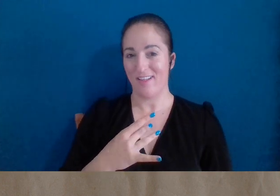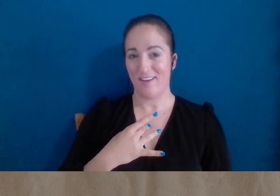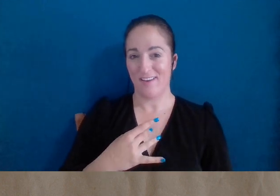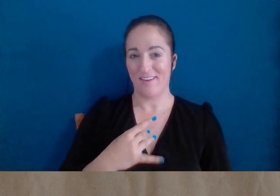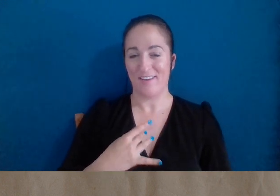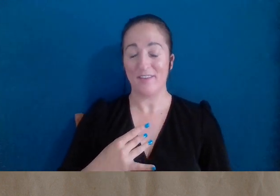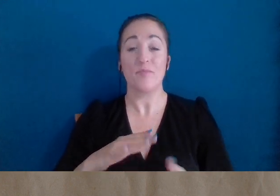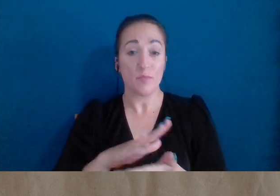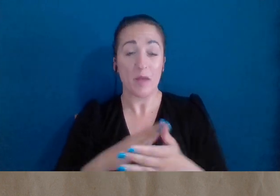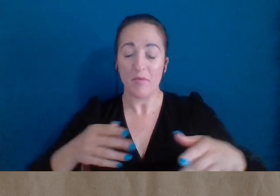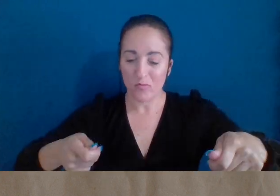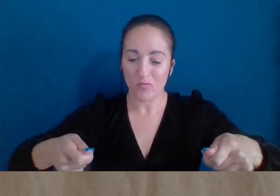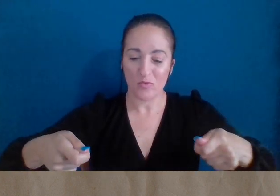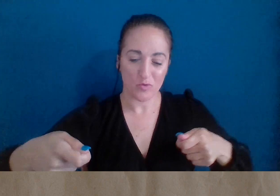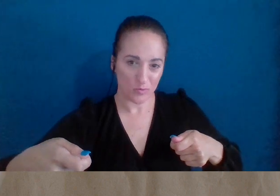Sometimes I gotta turn it.